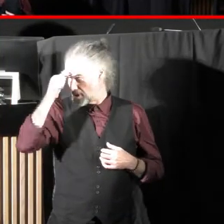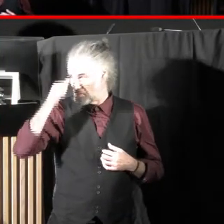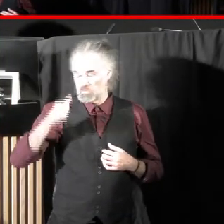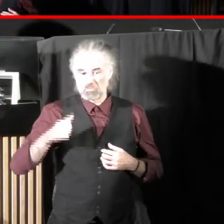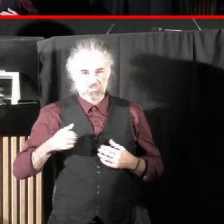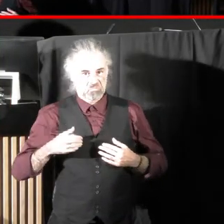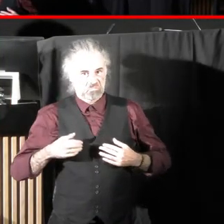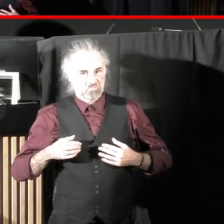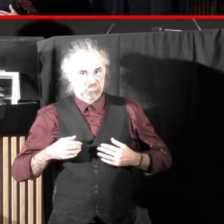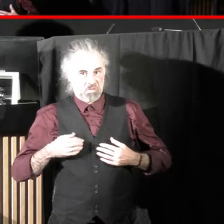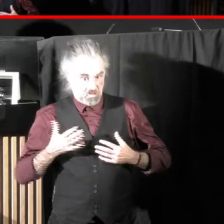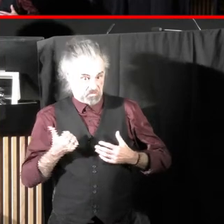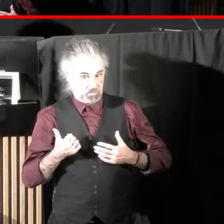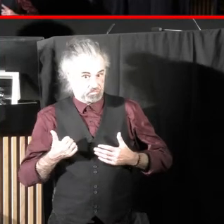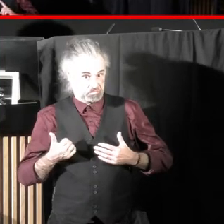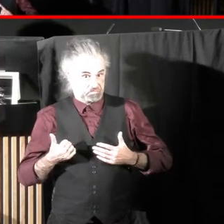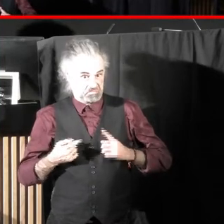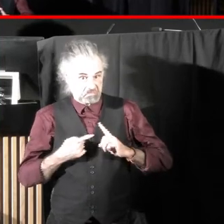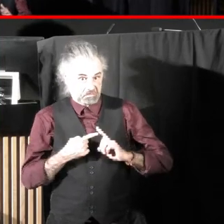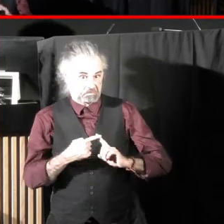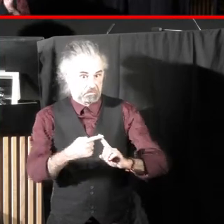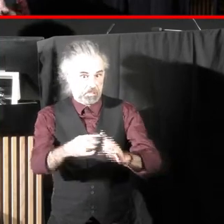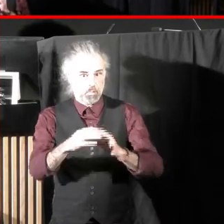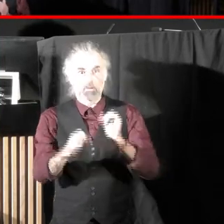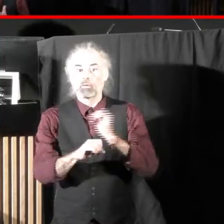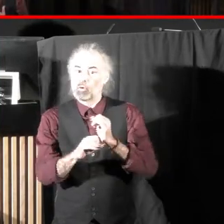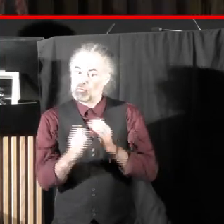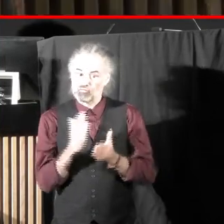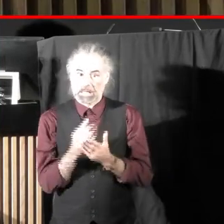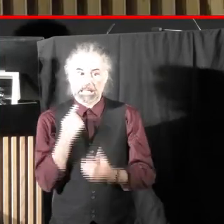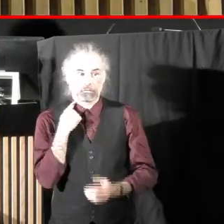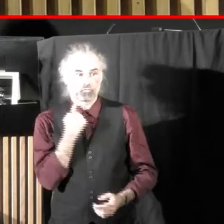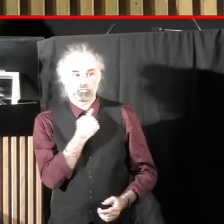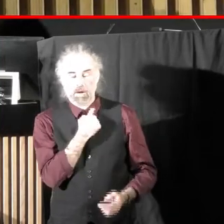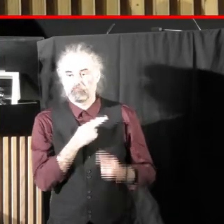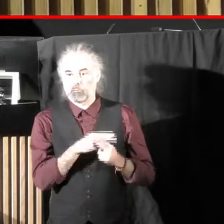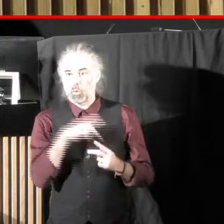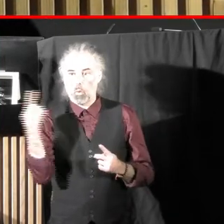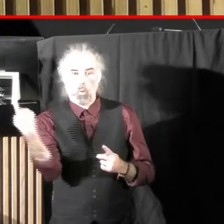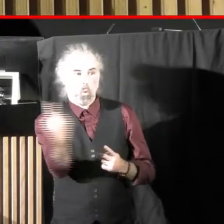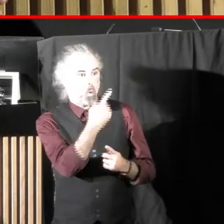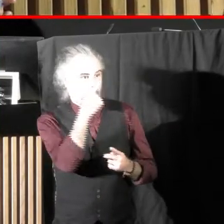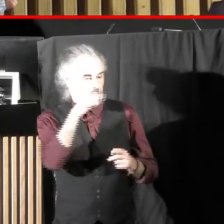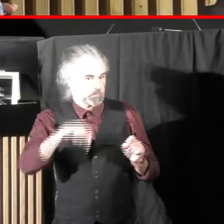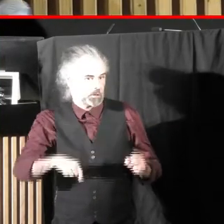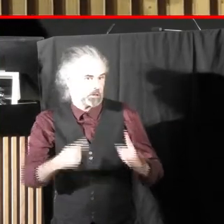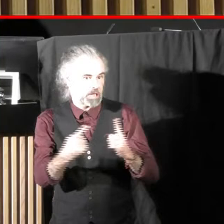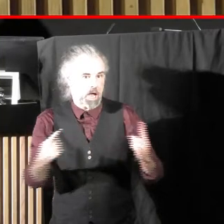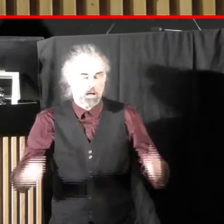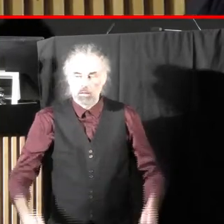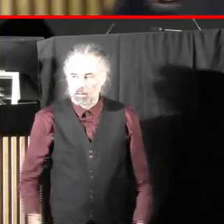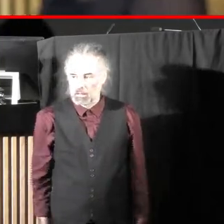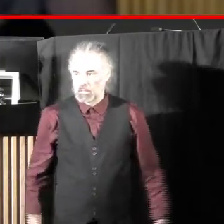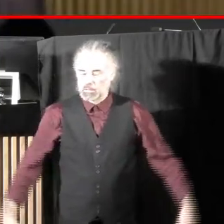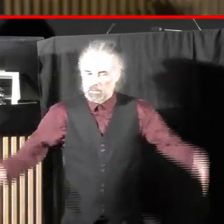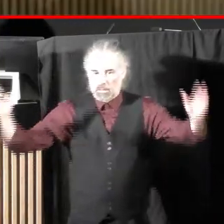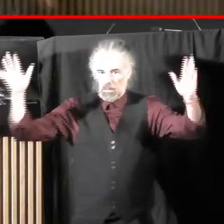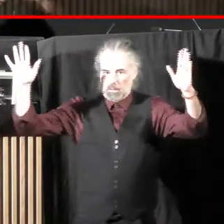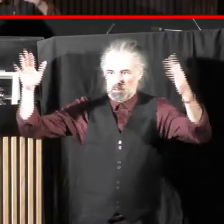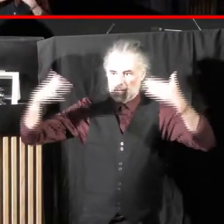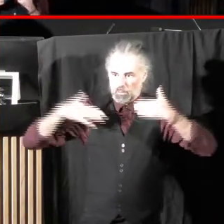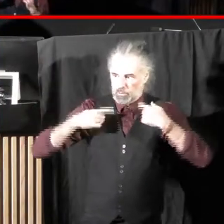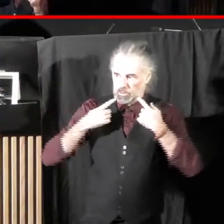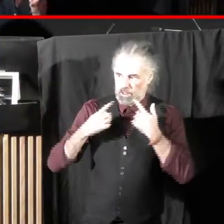factory running, that there is a threat to all of the people in this town. Oh, wow.